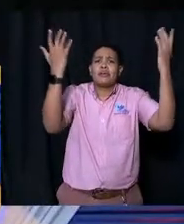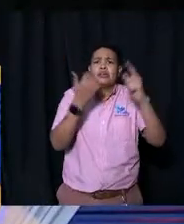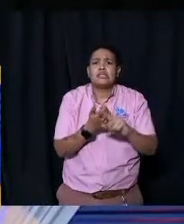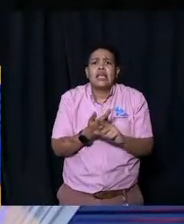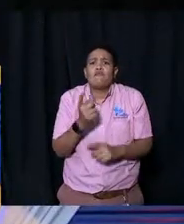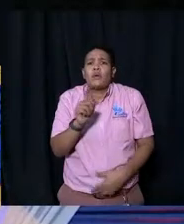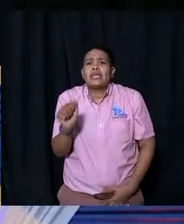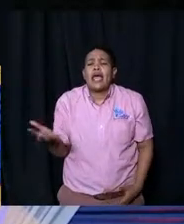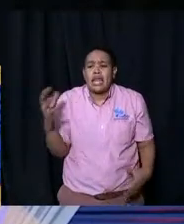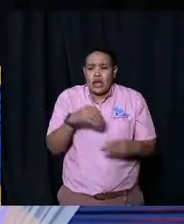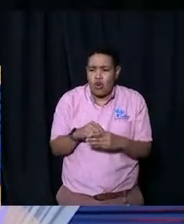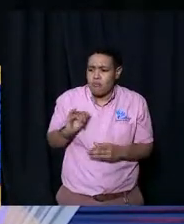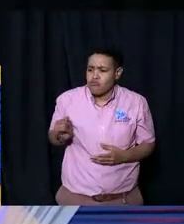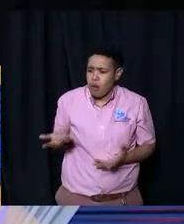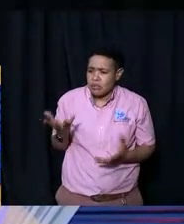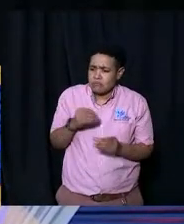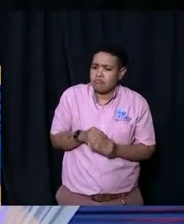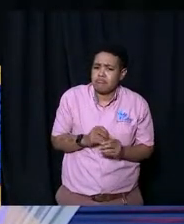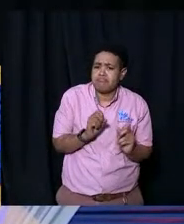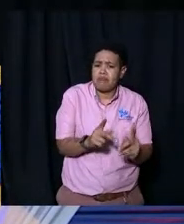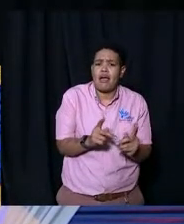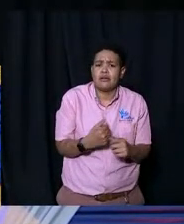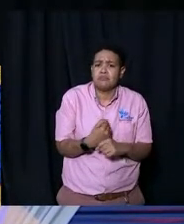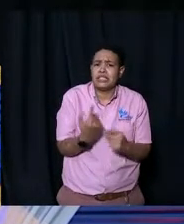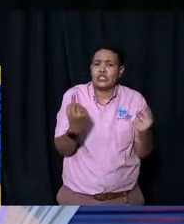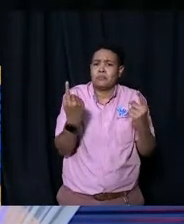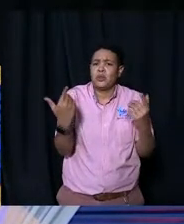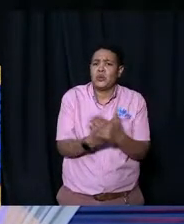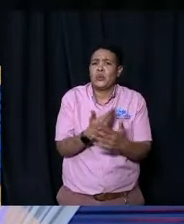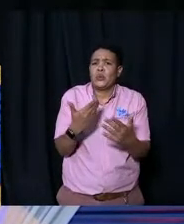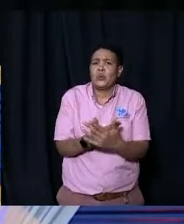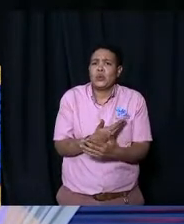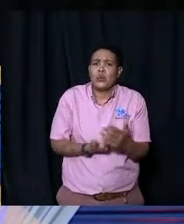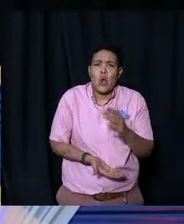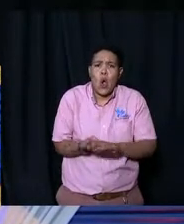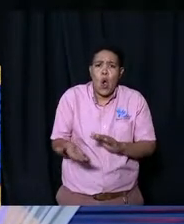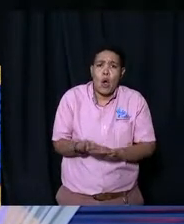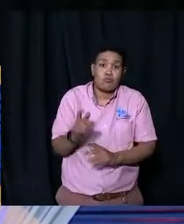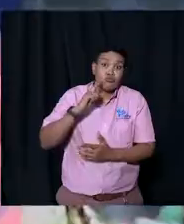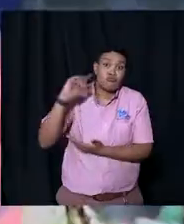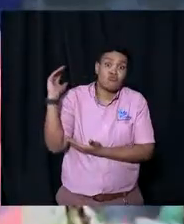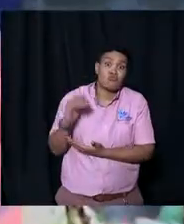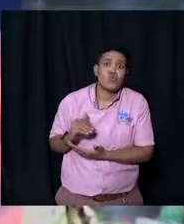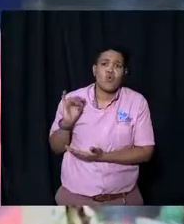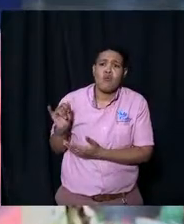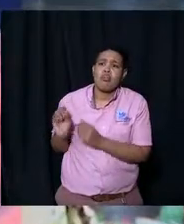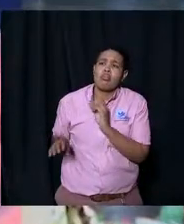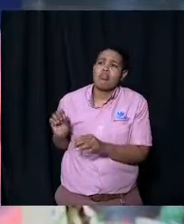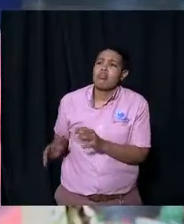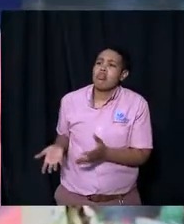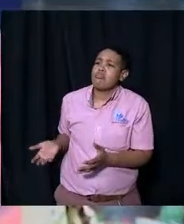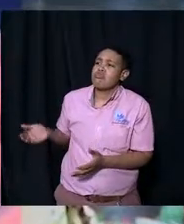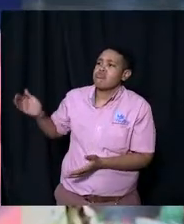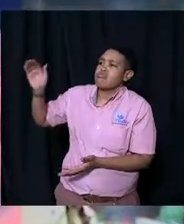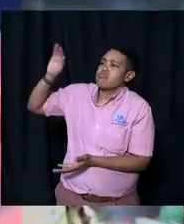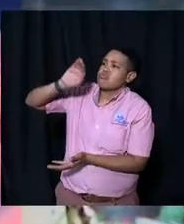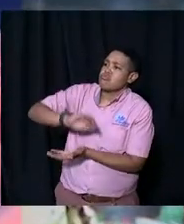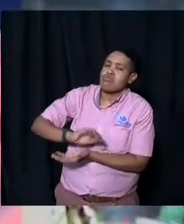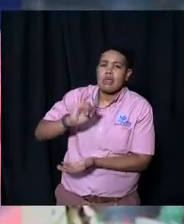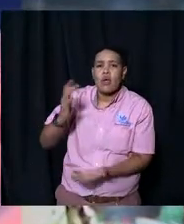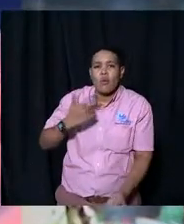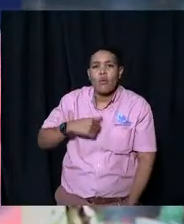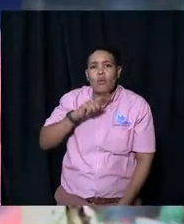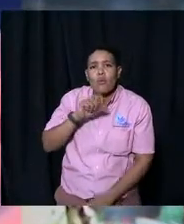can incorporate that waste back into the into operations to reduce the amount that needs for disposal, that is what we are